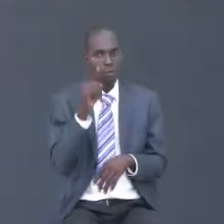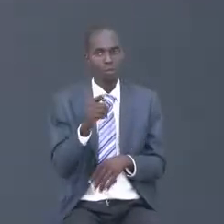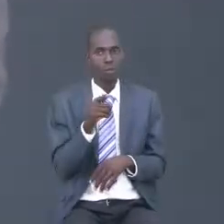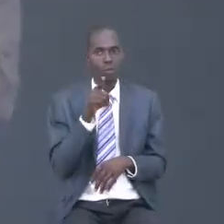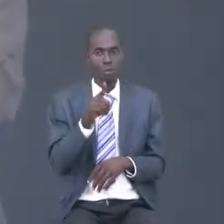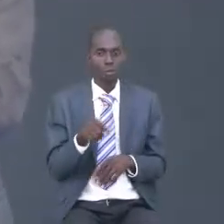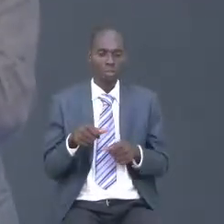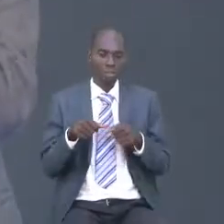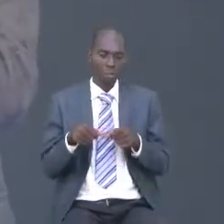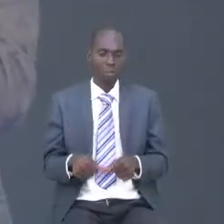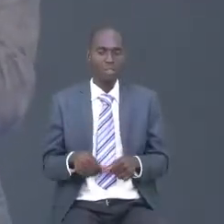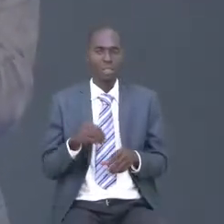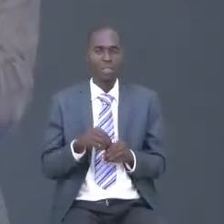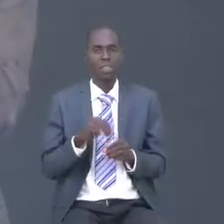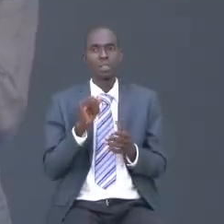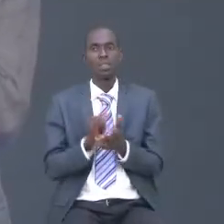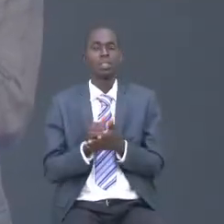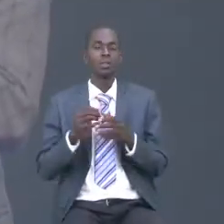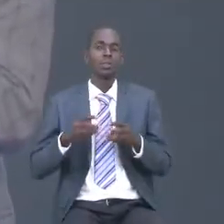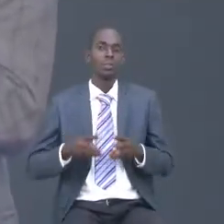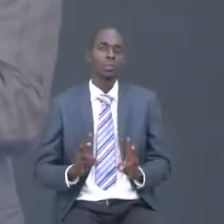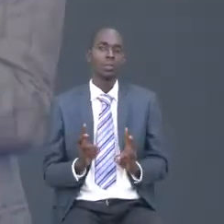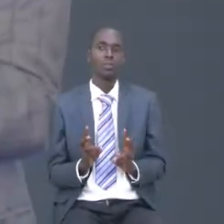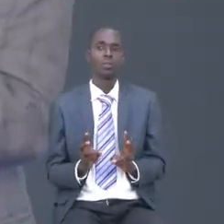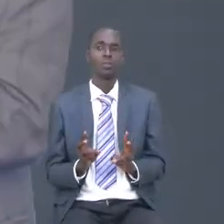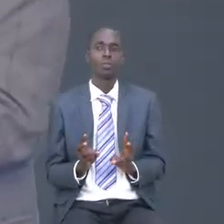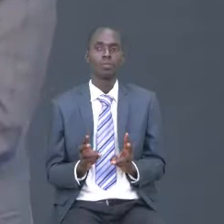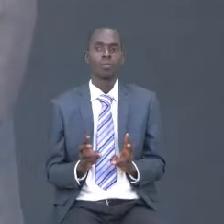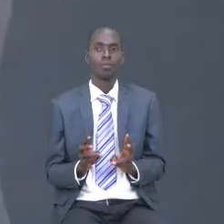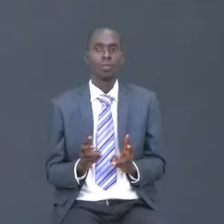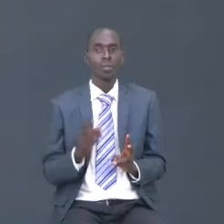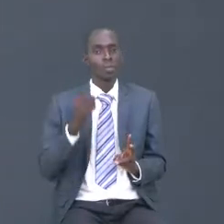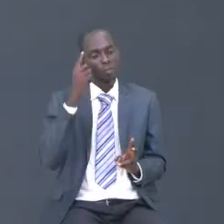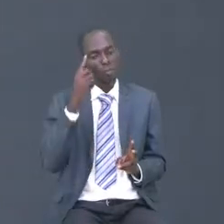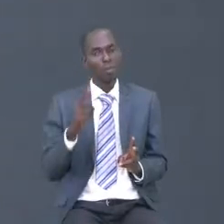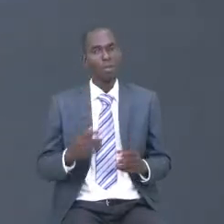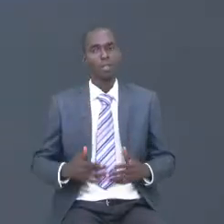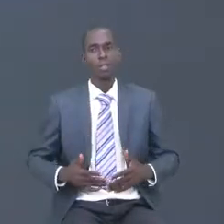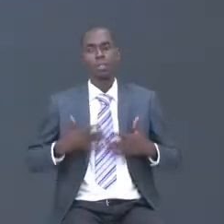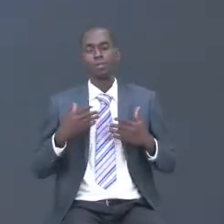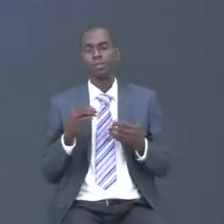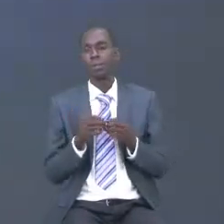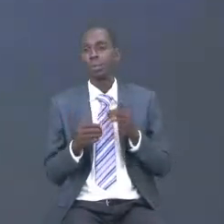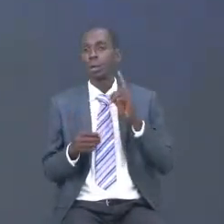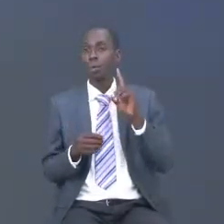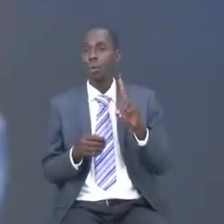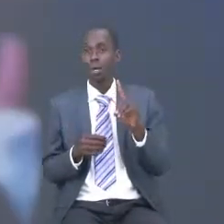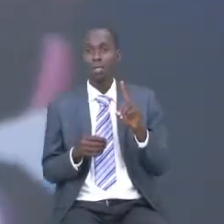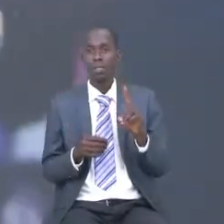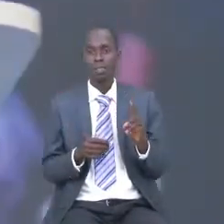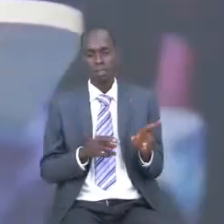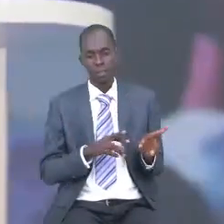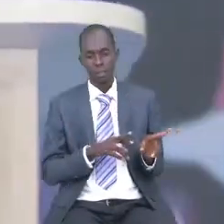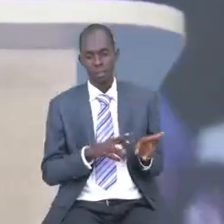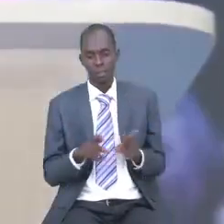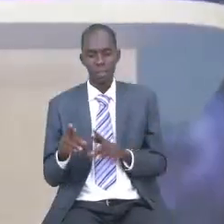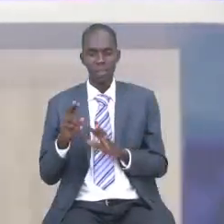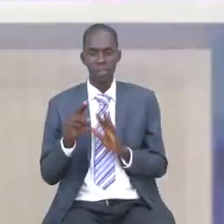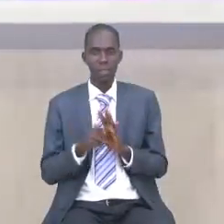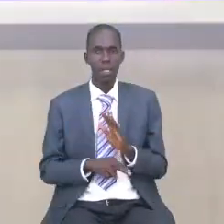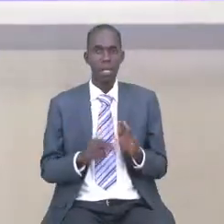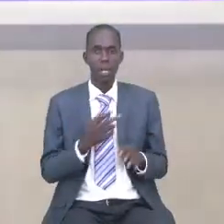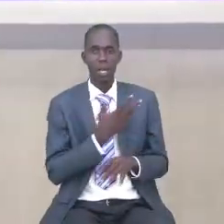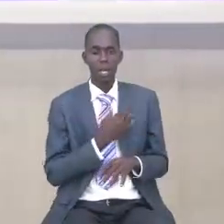remain in that way in for life. Number one is readiness and